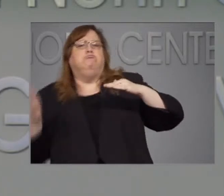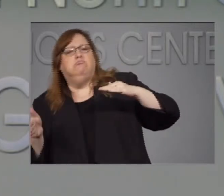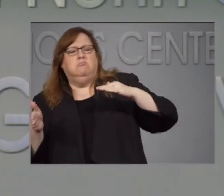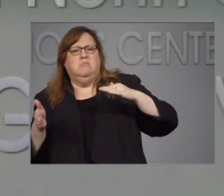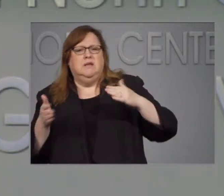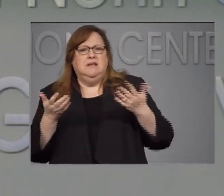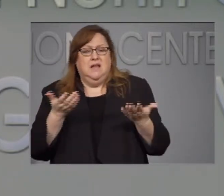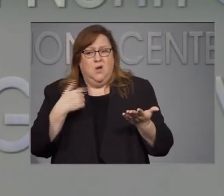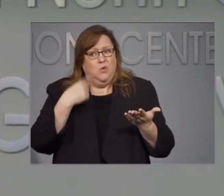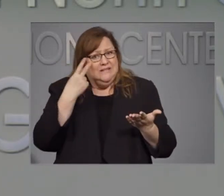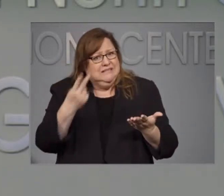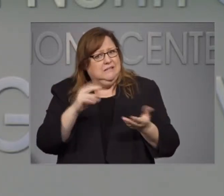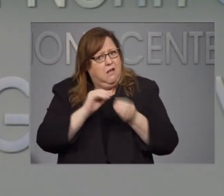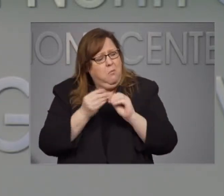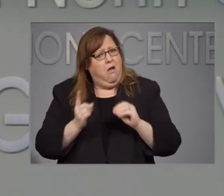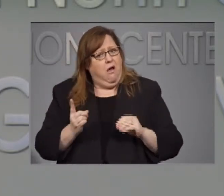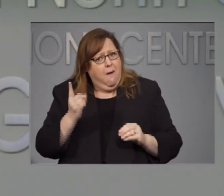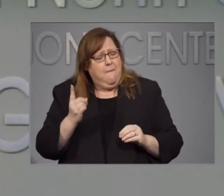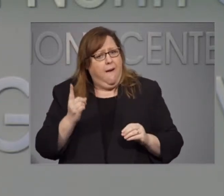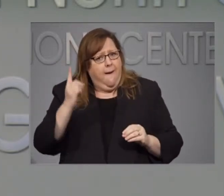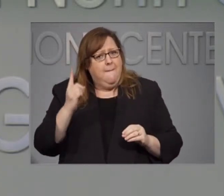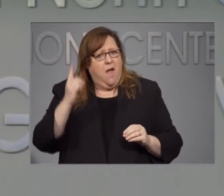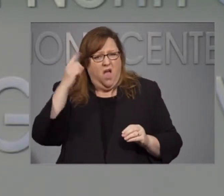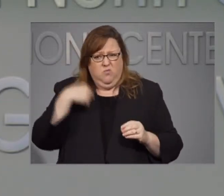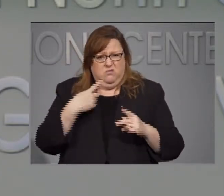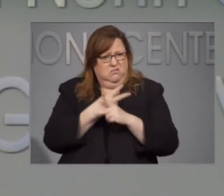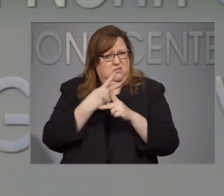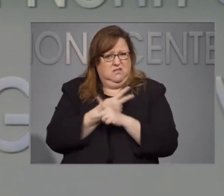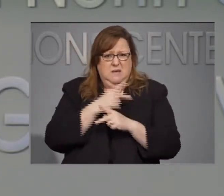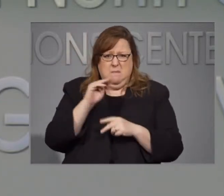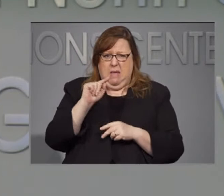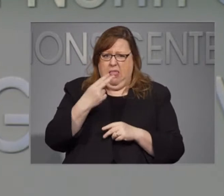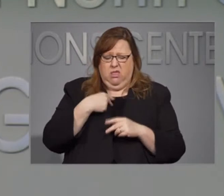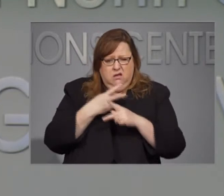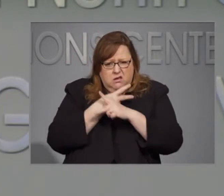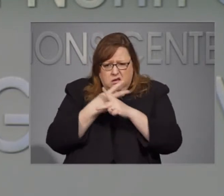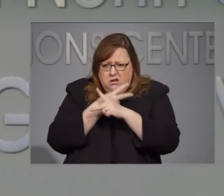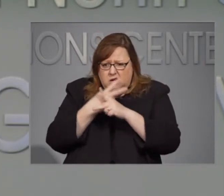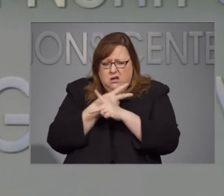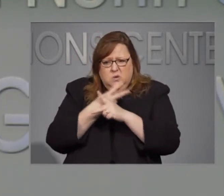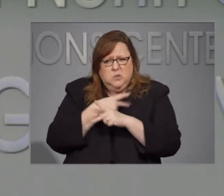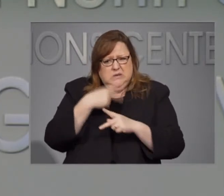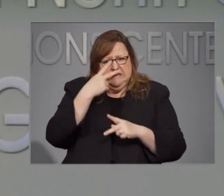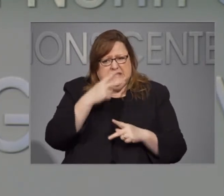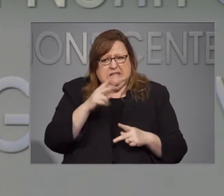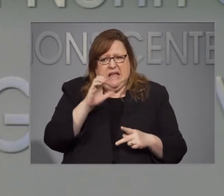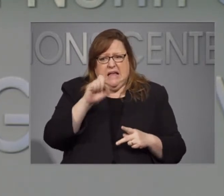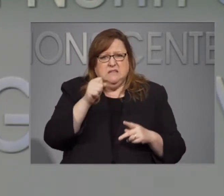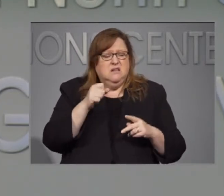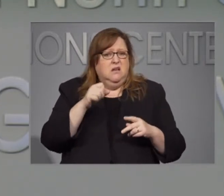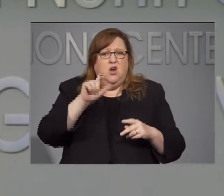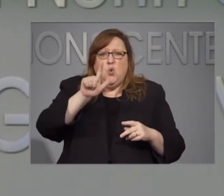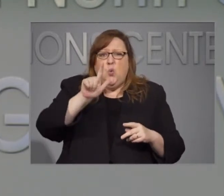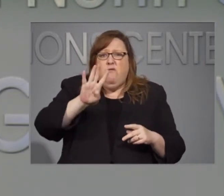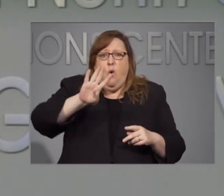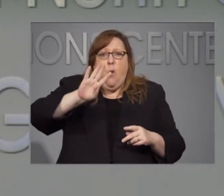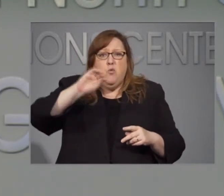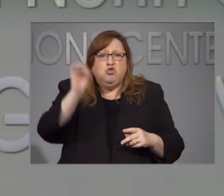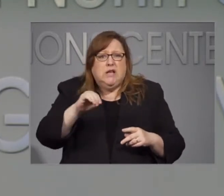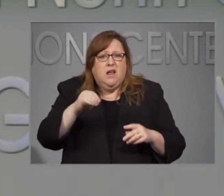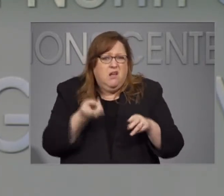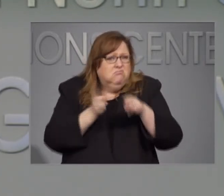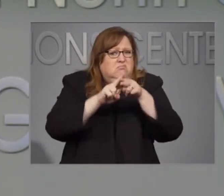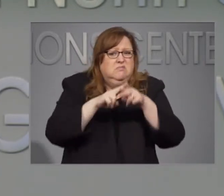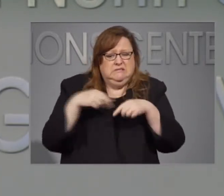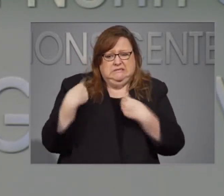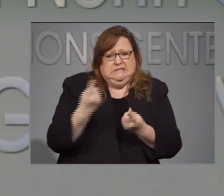we know no exception. But by our math, we've seen cases up 24% in the last week, but we've also seen tests up 24% in